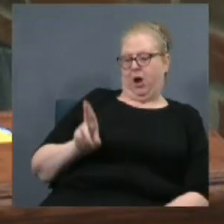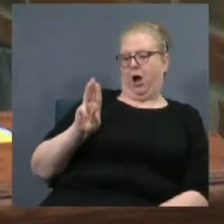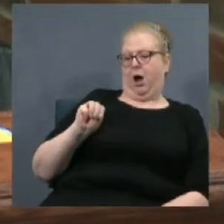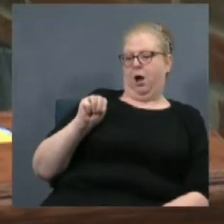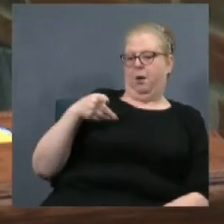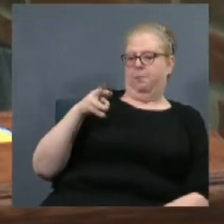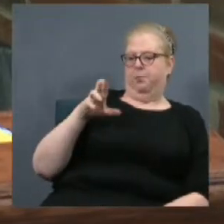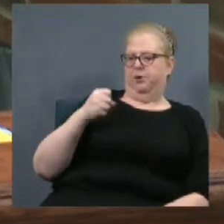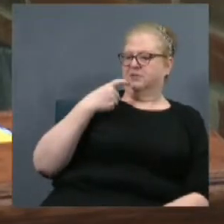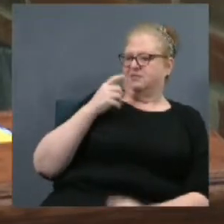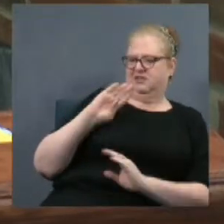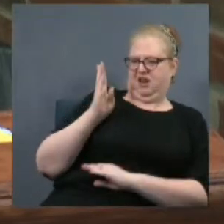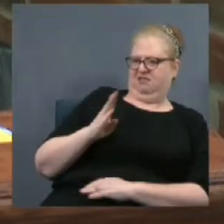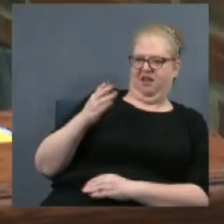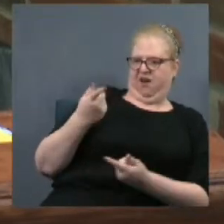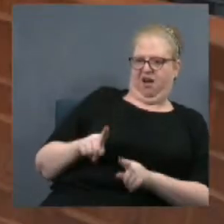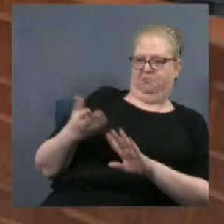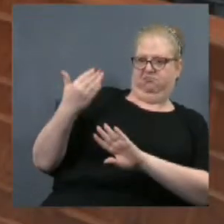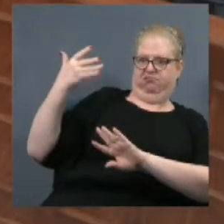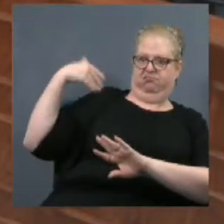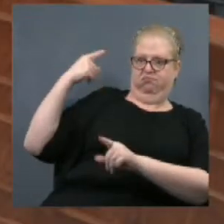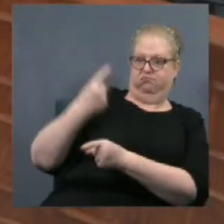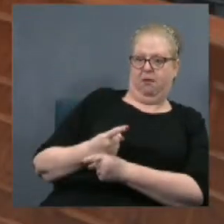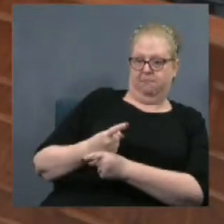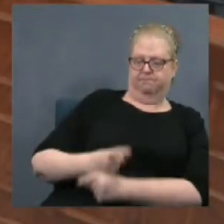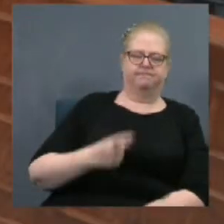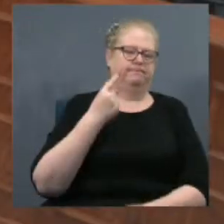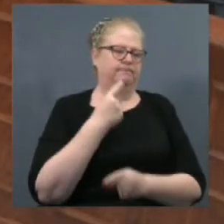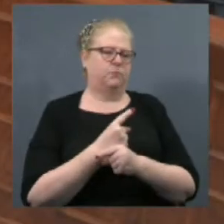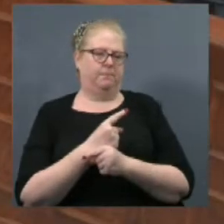Thank you, I appreciate it.